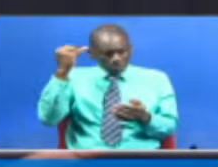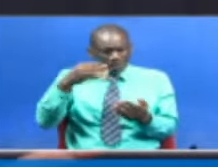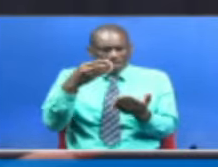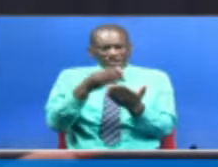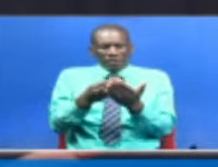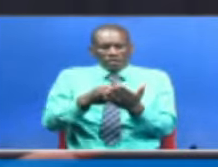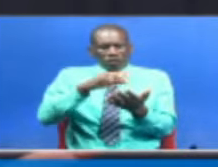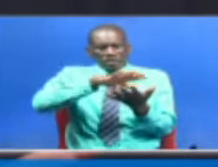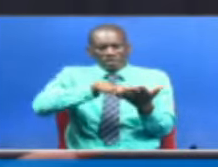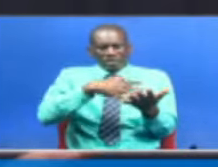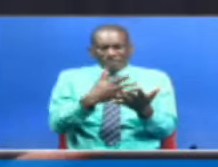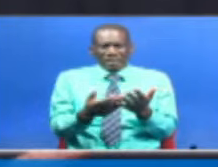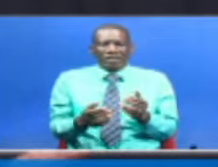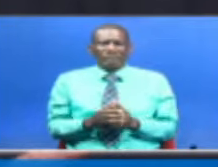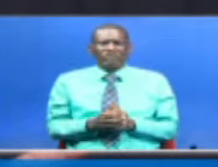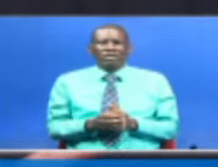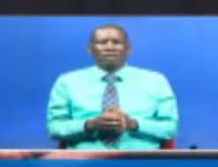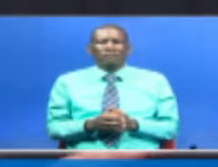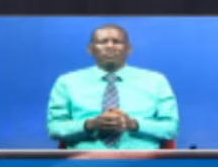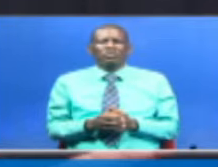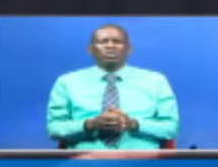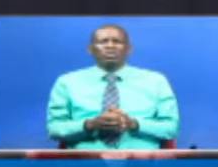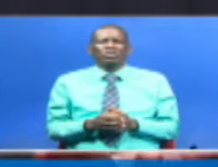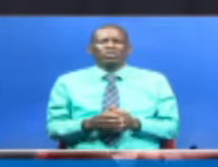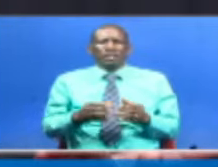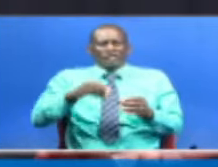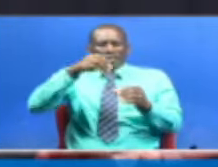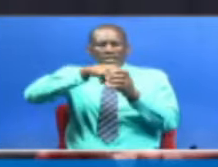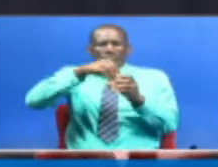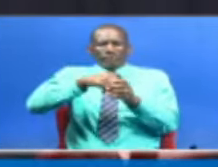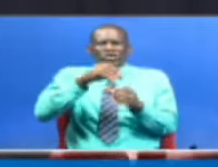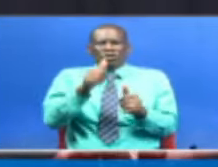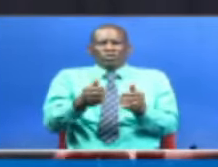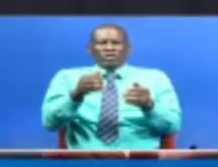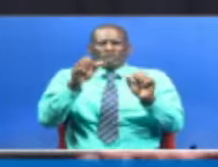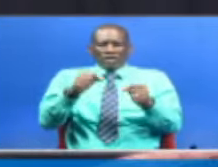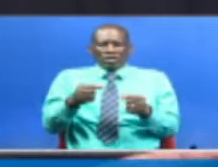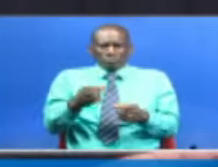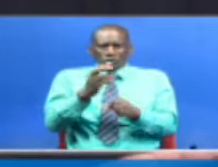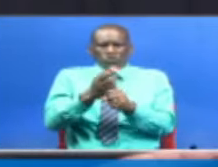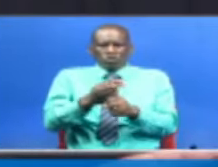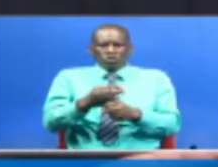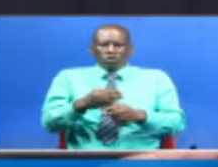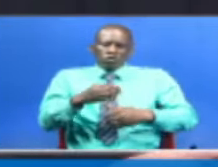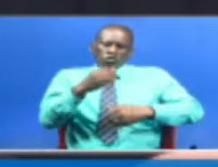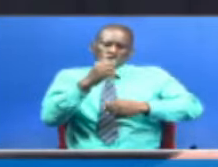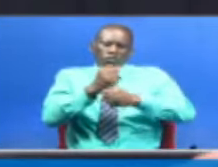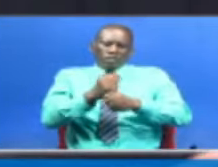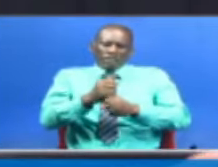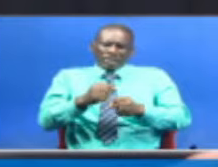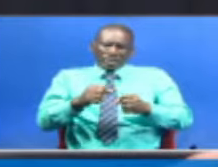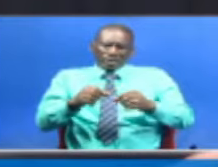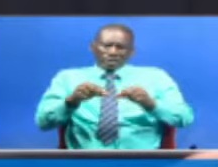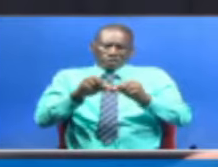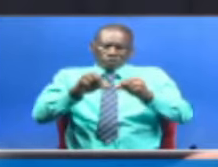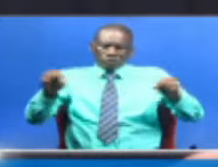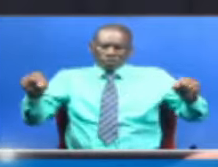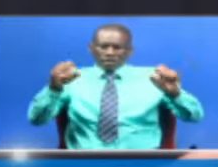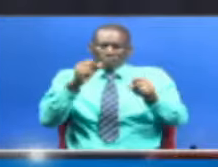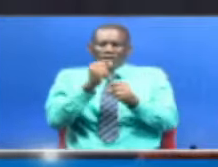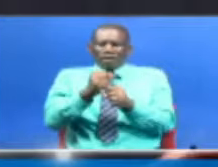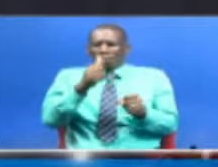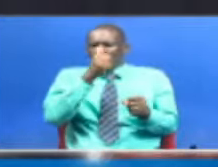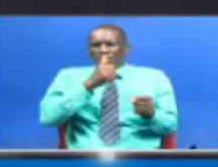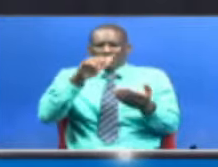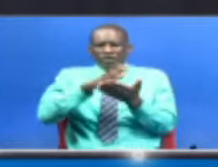structuring the kind of investment that would otherwise go to building the infrastructure can be built by the private sector and